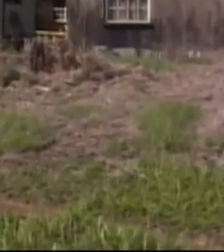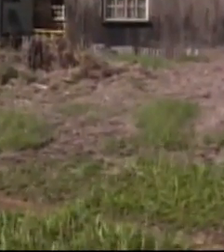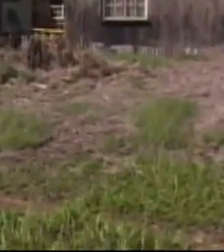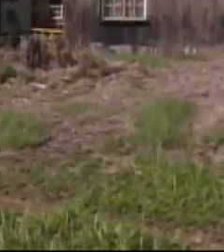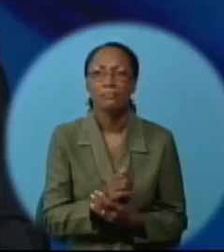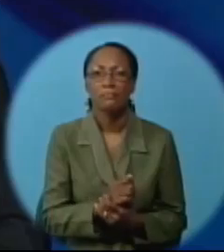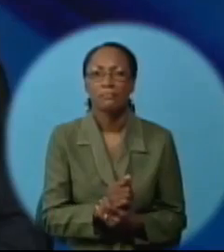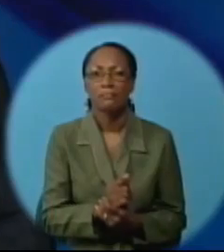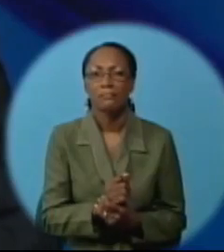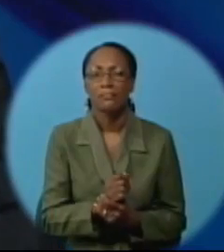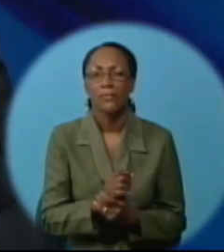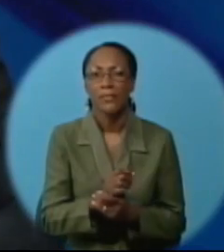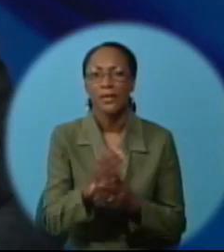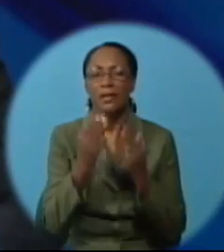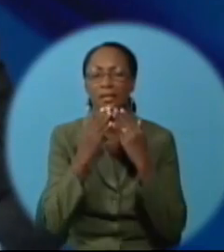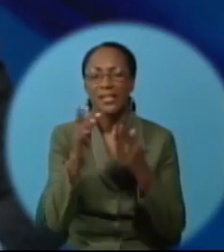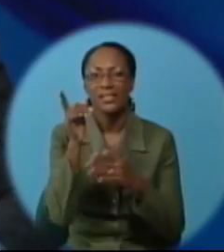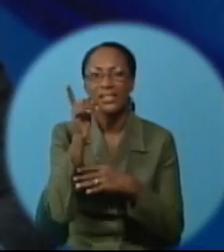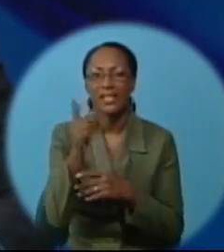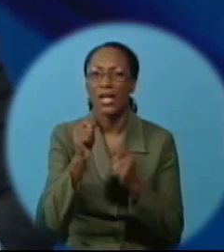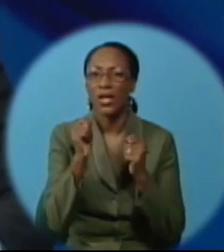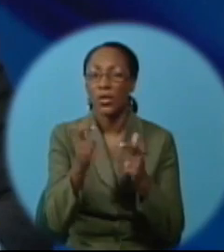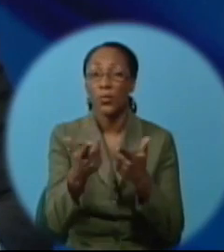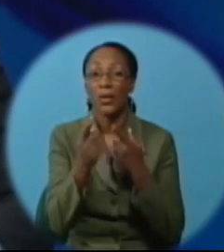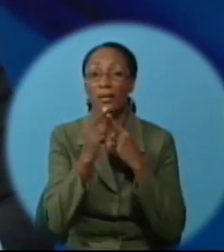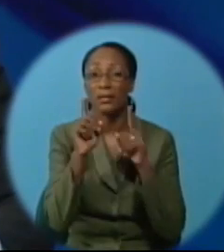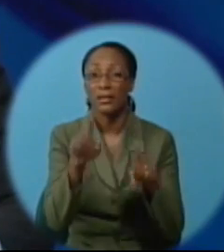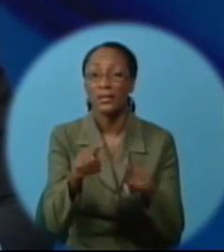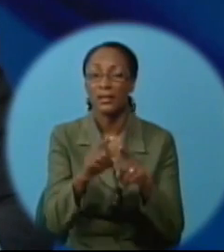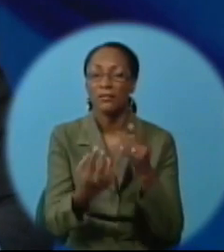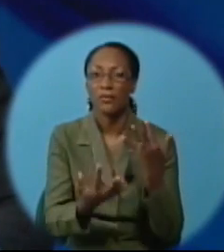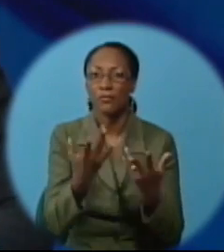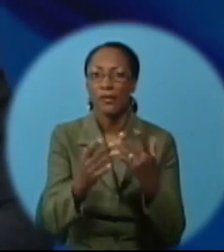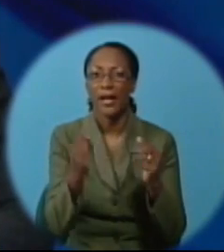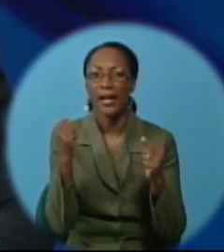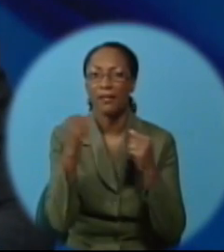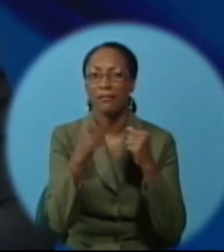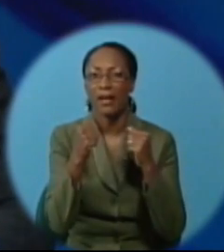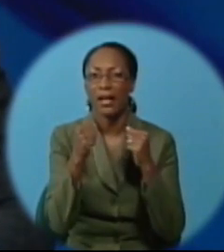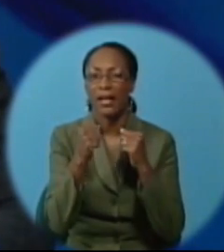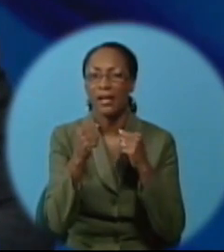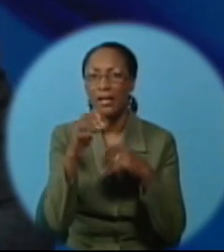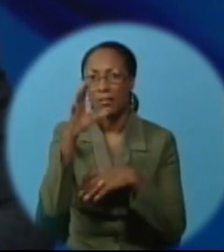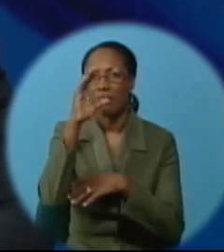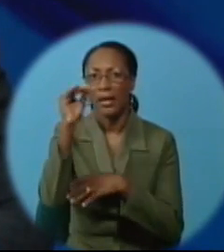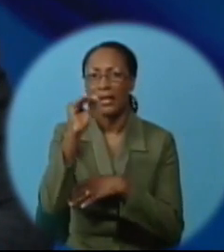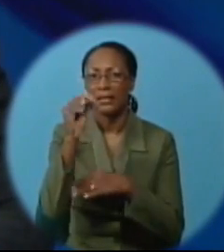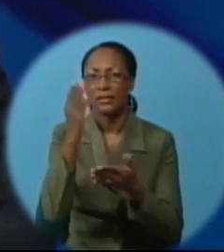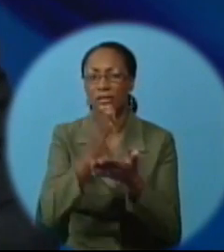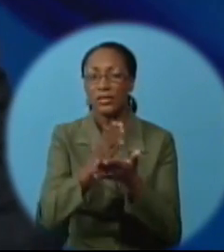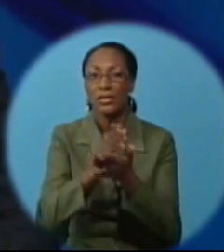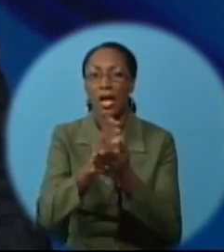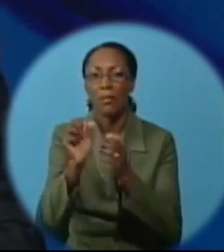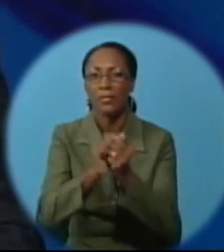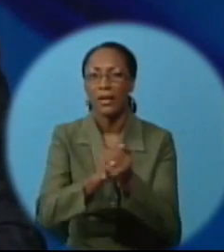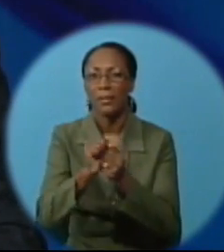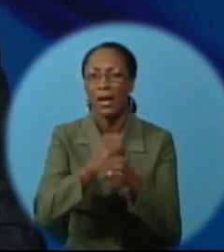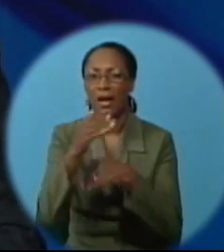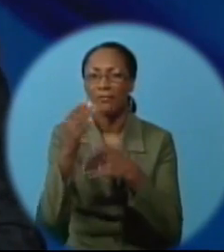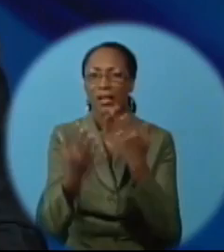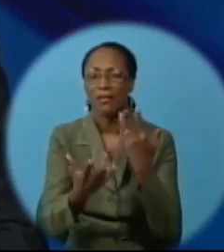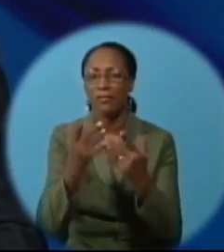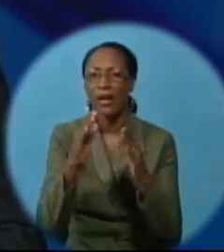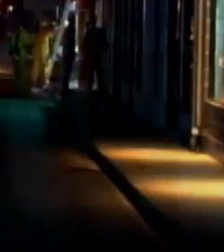CBC News. Thanks, Lisa. A swift response from firefighters last night averted major damage following a fire in the